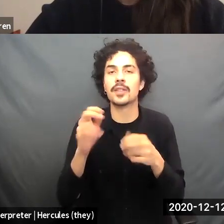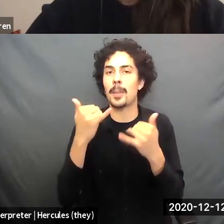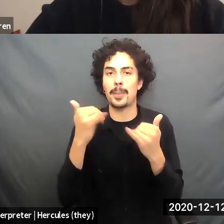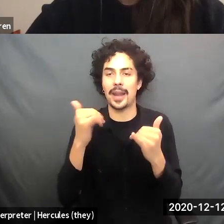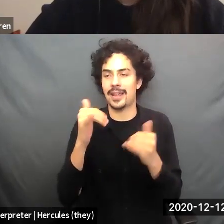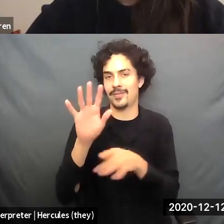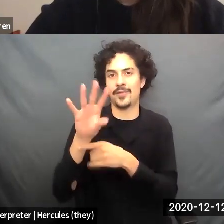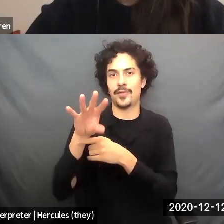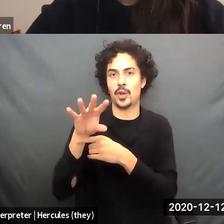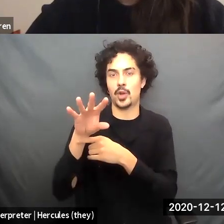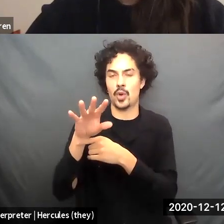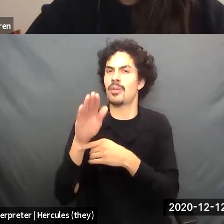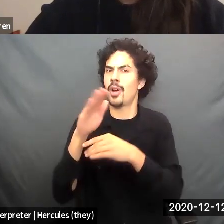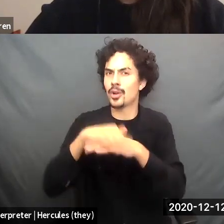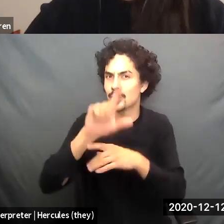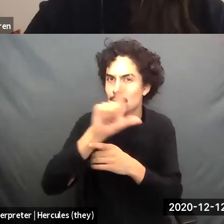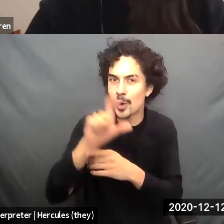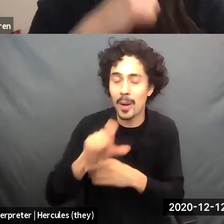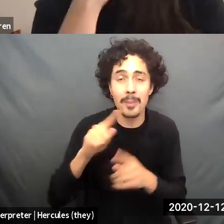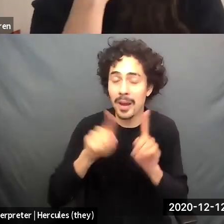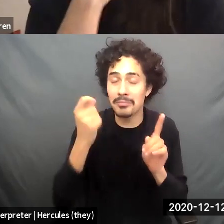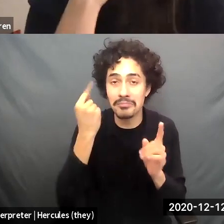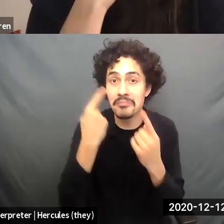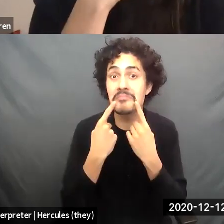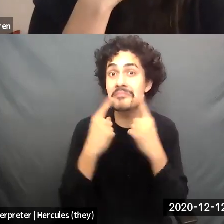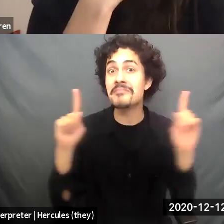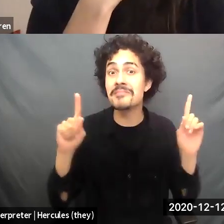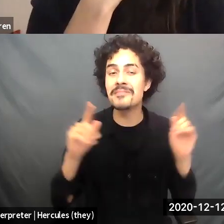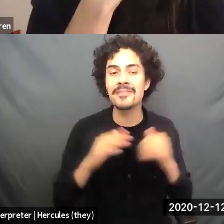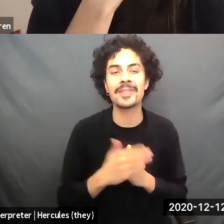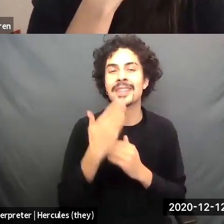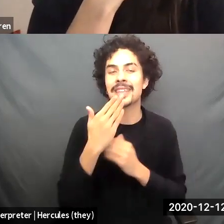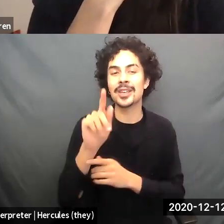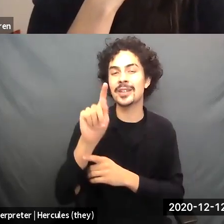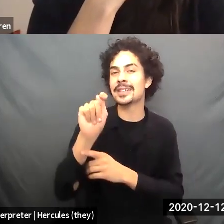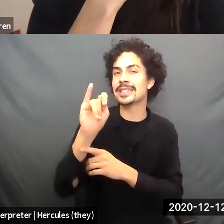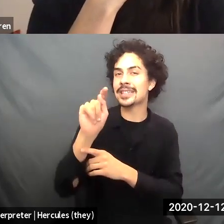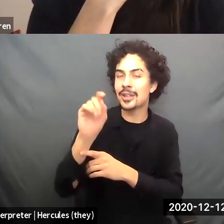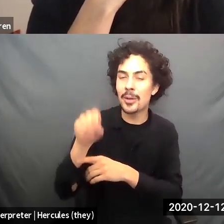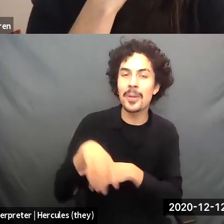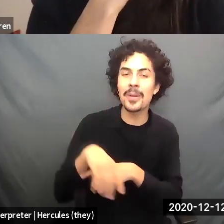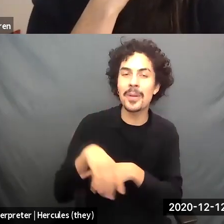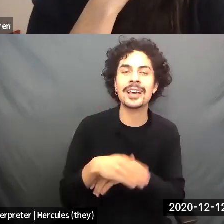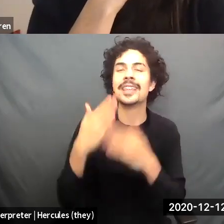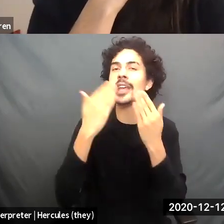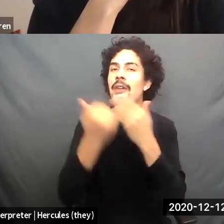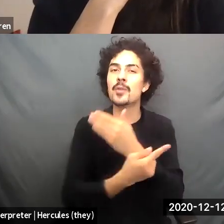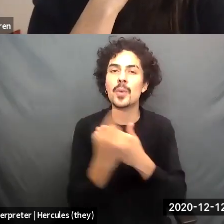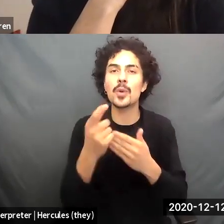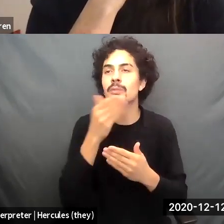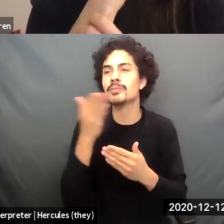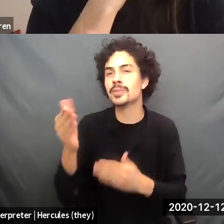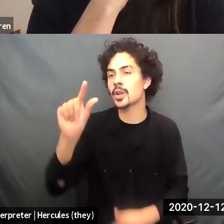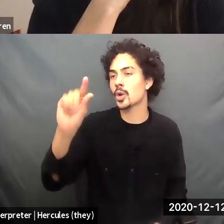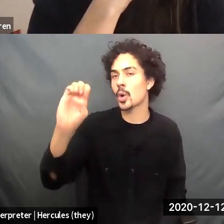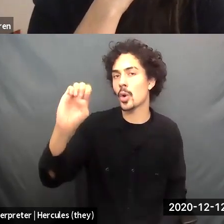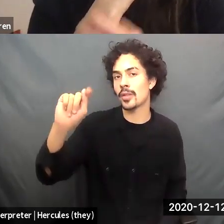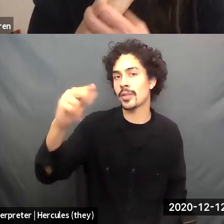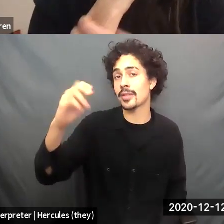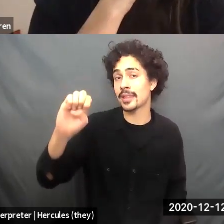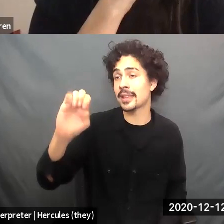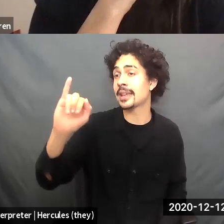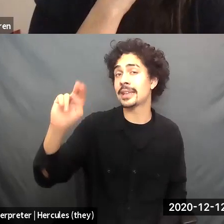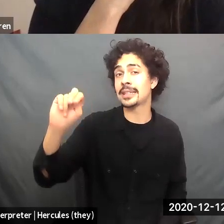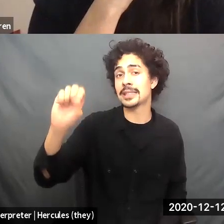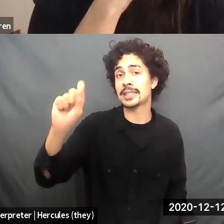and somehow it worked, um, every time. So thank you, Tuto. And thank you so much to everyone at the Goethe Institute for supporting